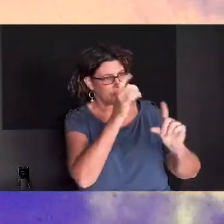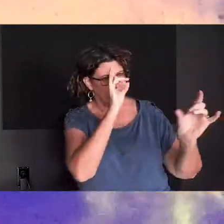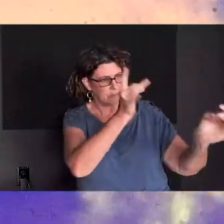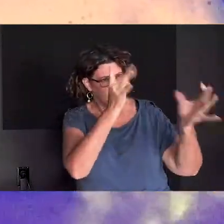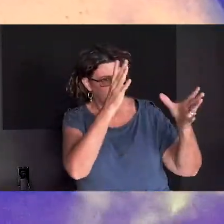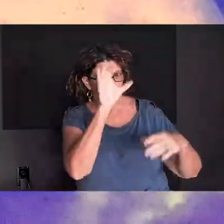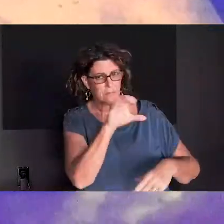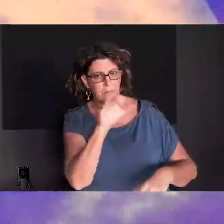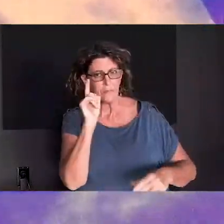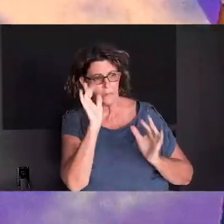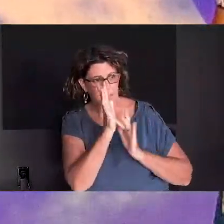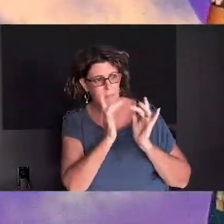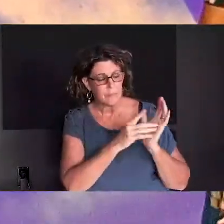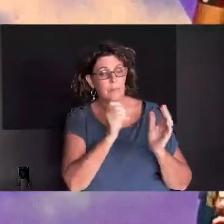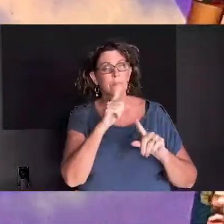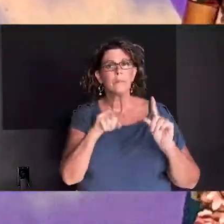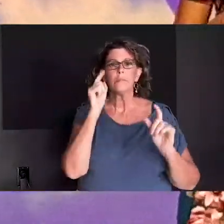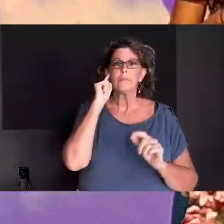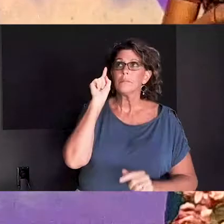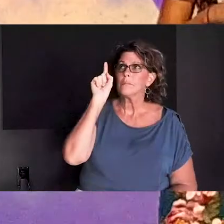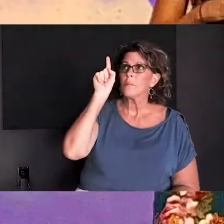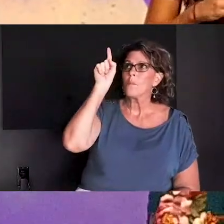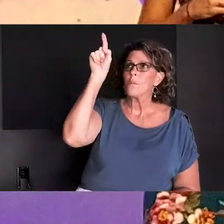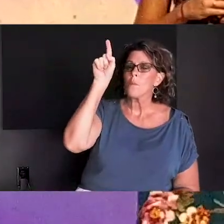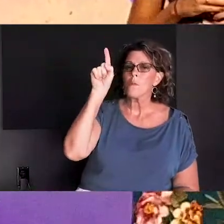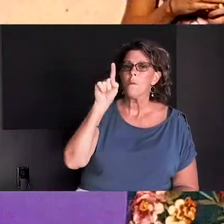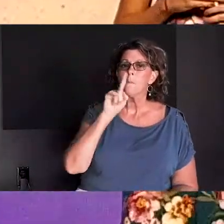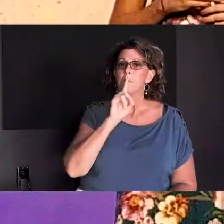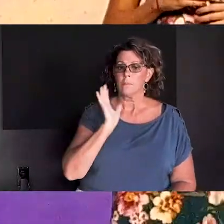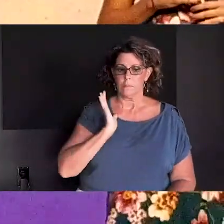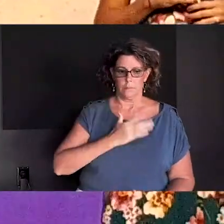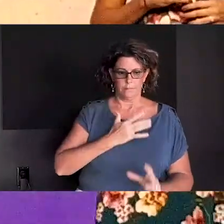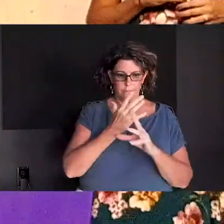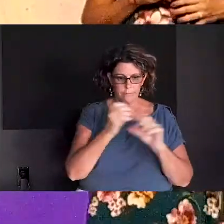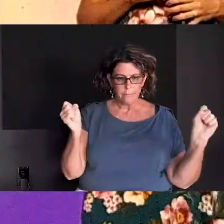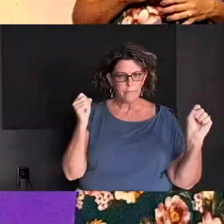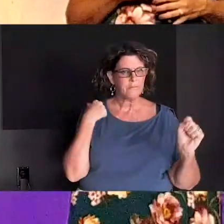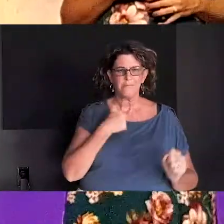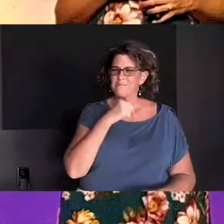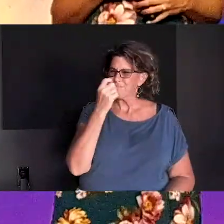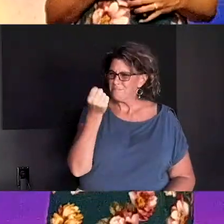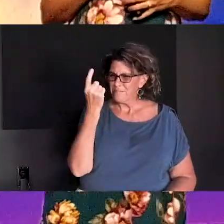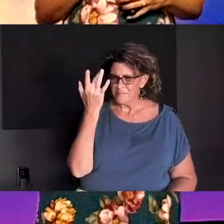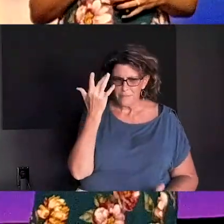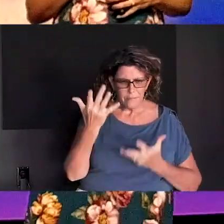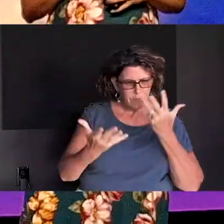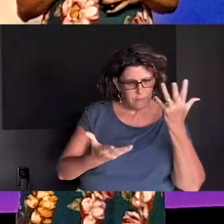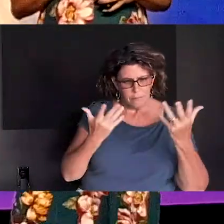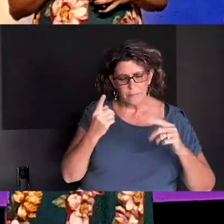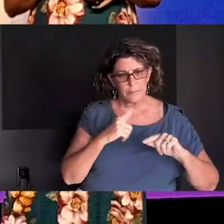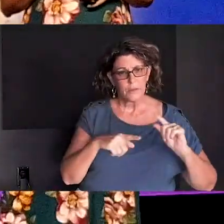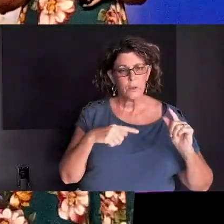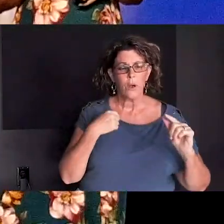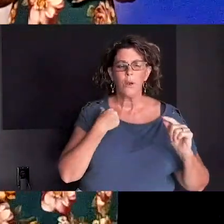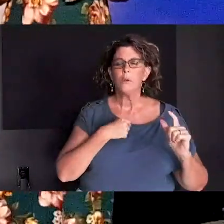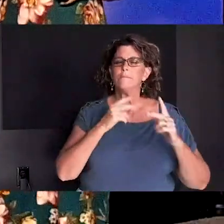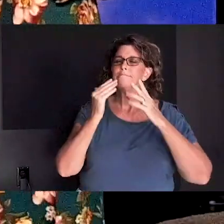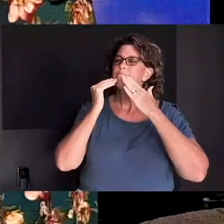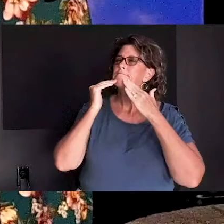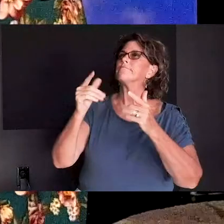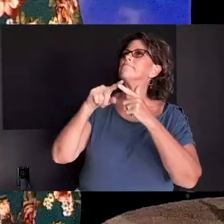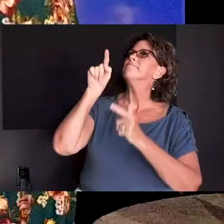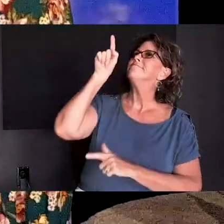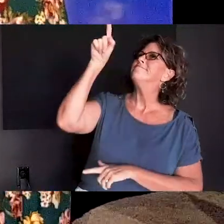Jesus on, turned out to be our salvation. We don't understand it, but we're grateful for it. It